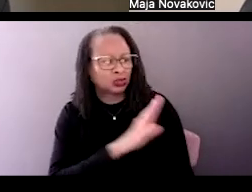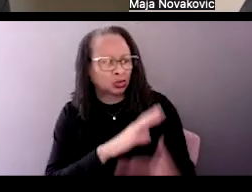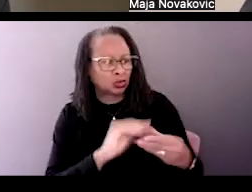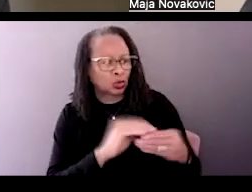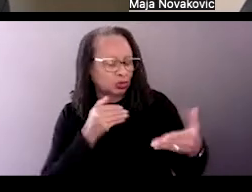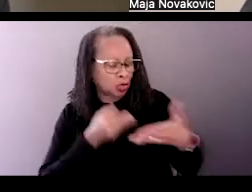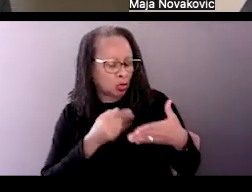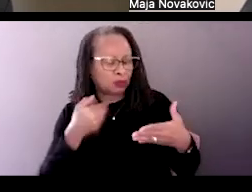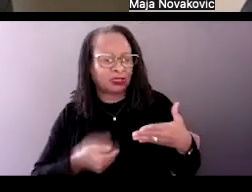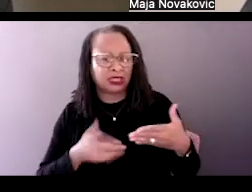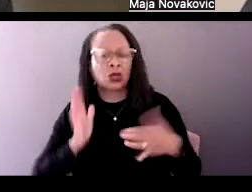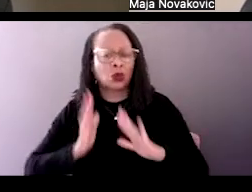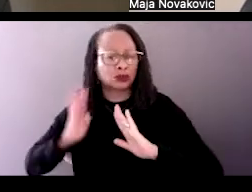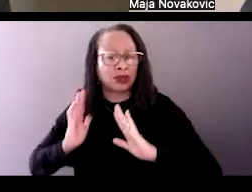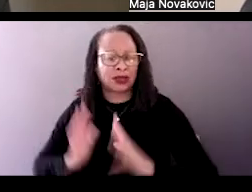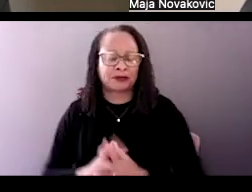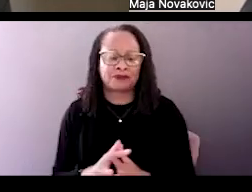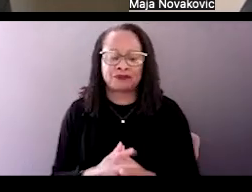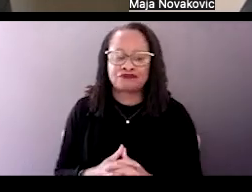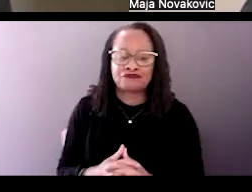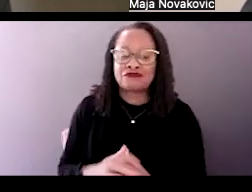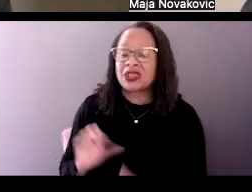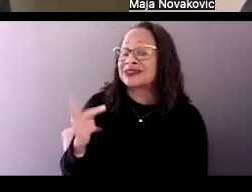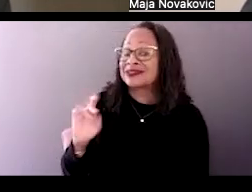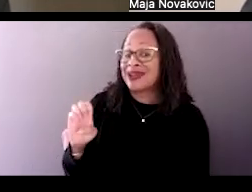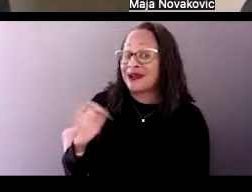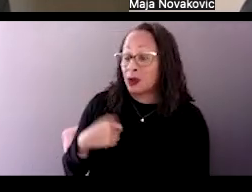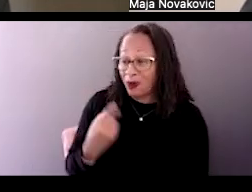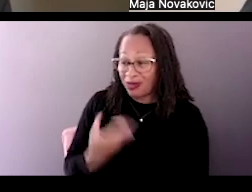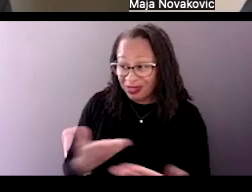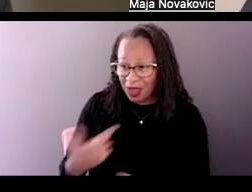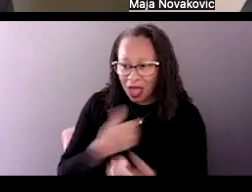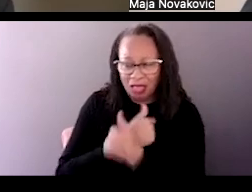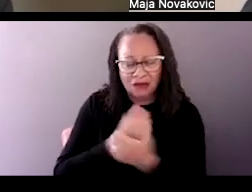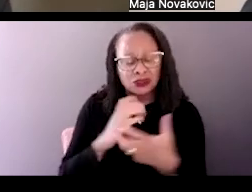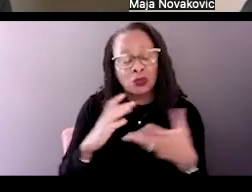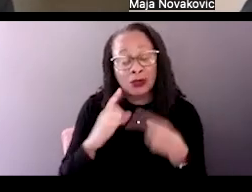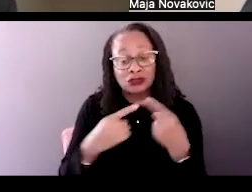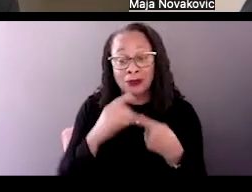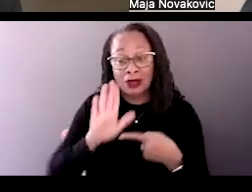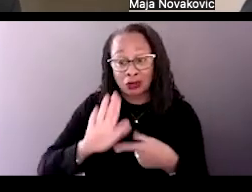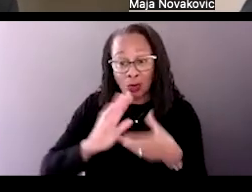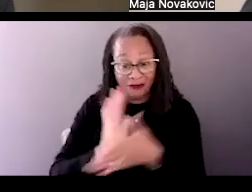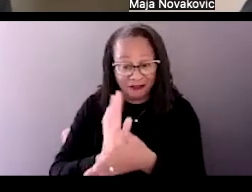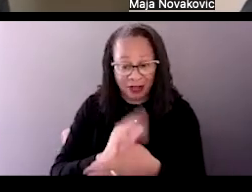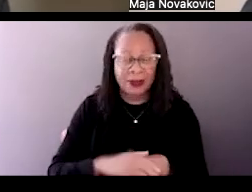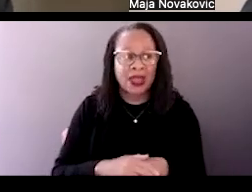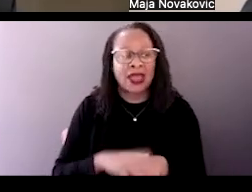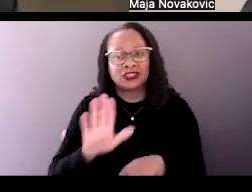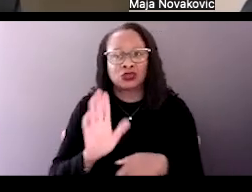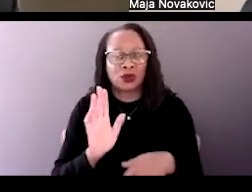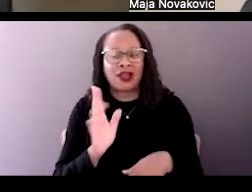way back. You know, one of the things that I love so much about this film is your visual